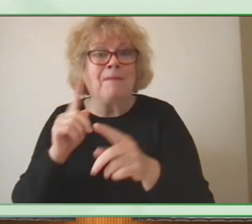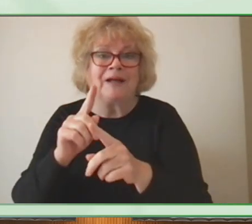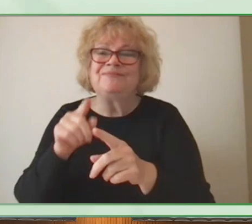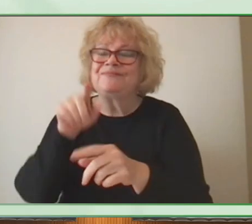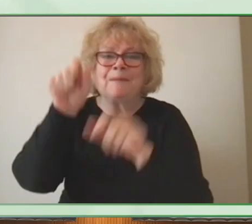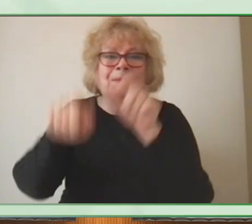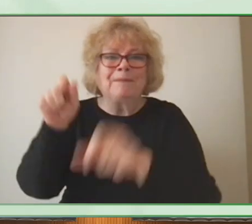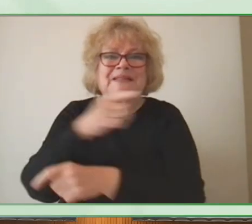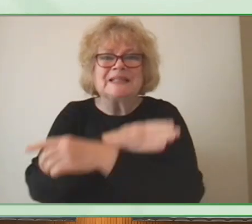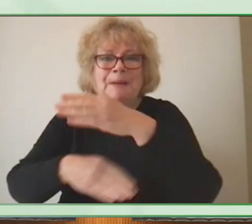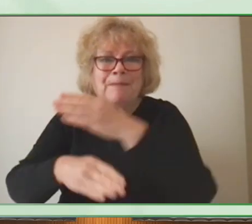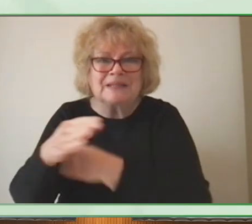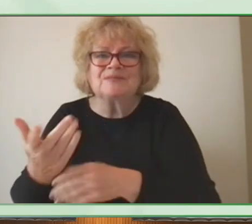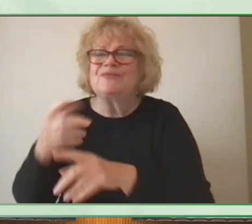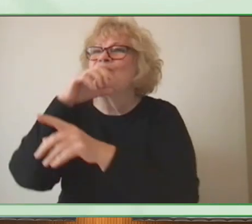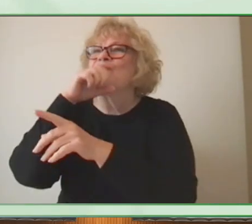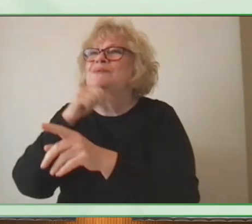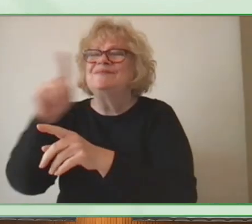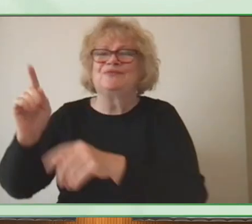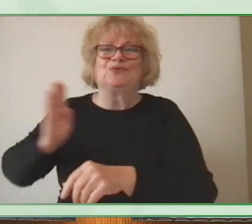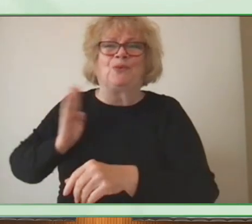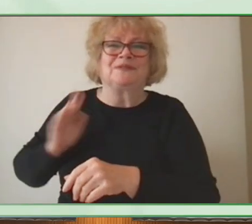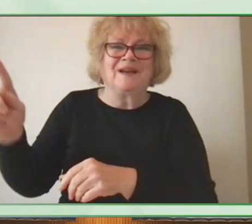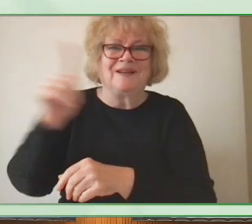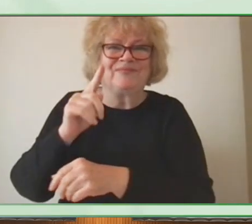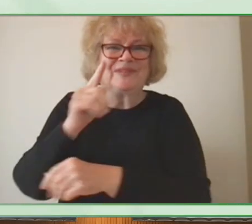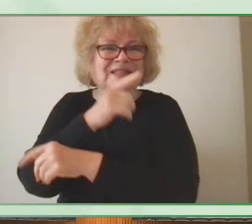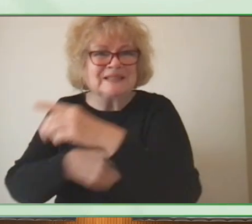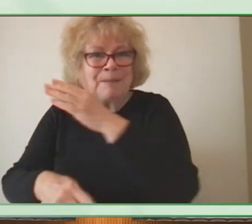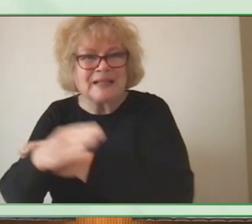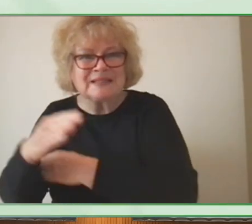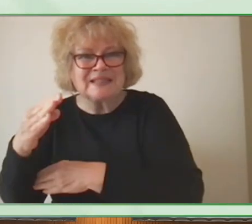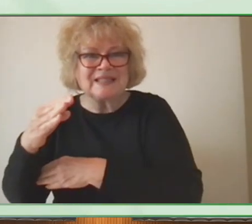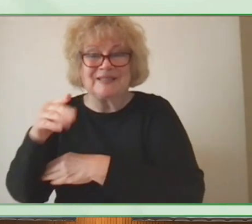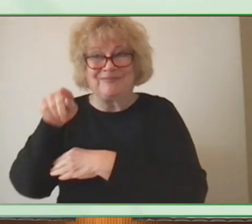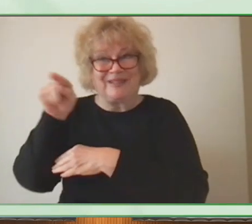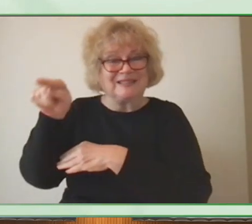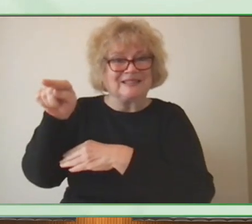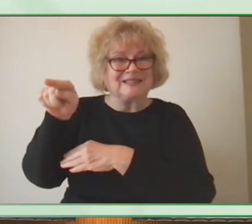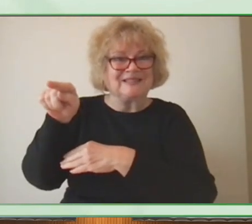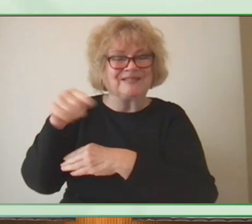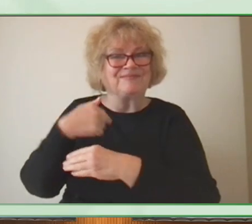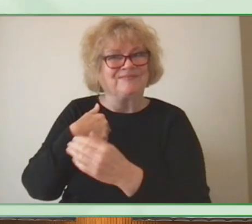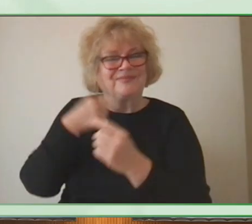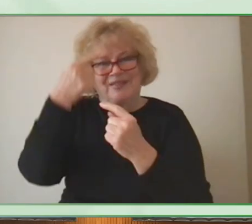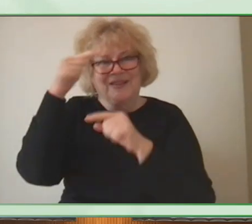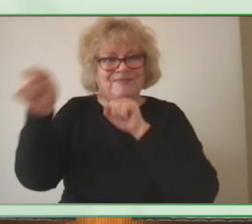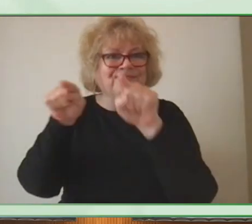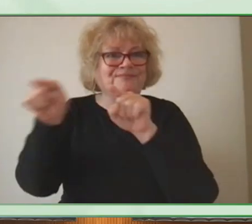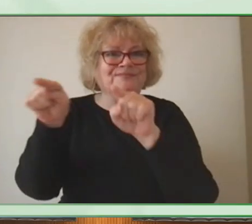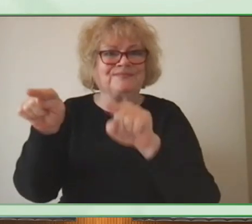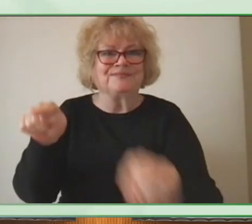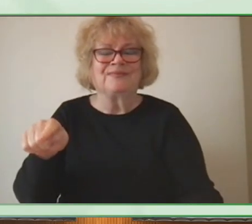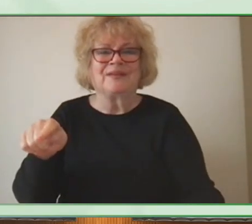really big need to adapt our workplaces to also to provide training, retraining